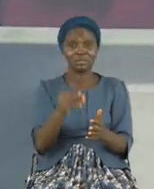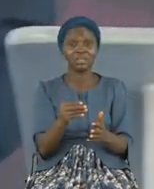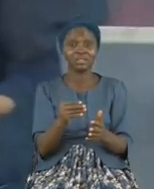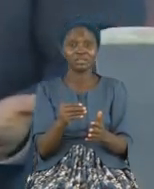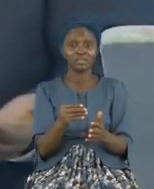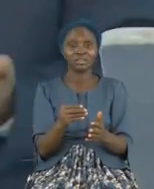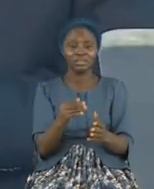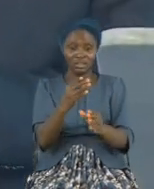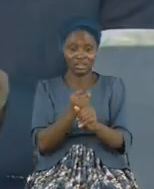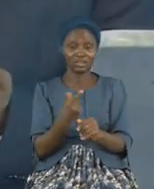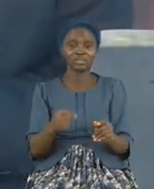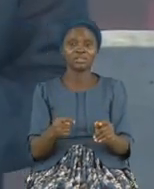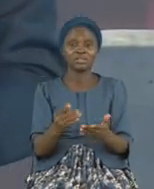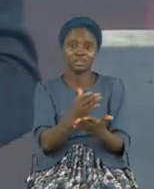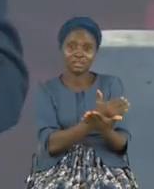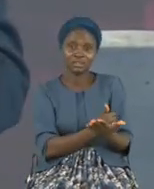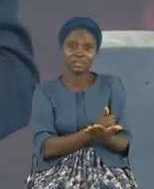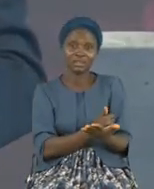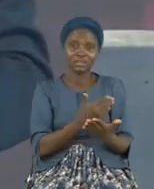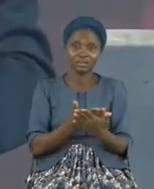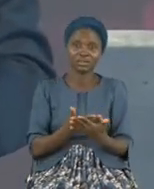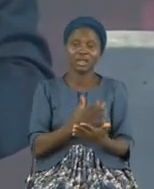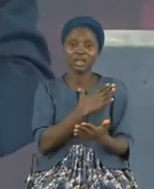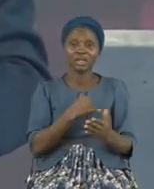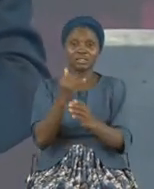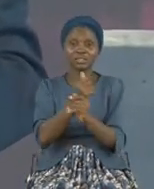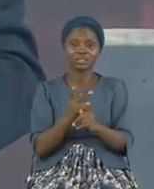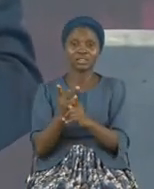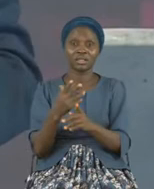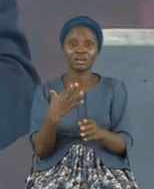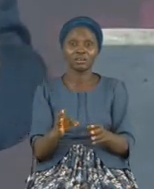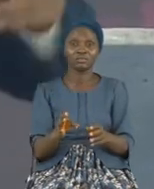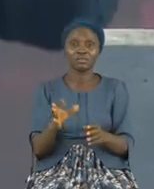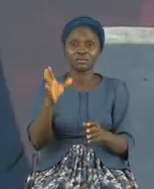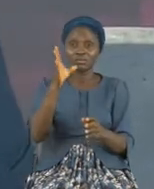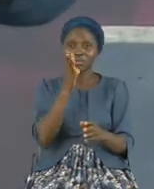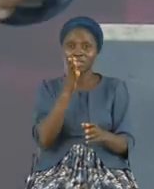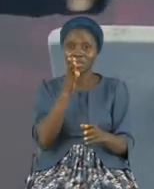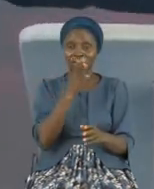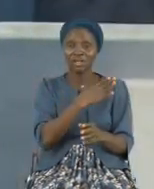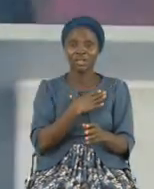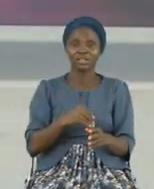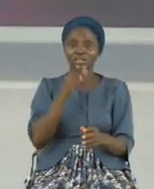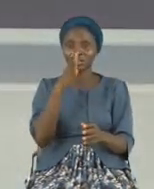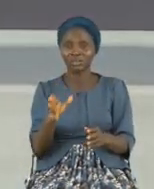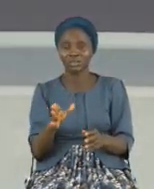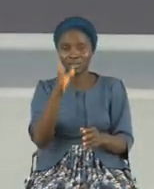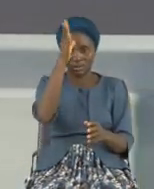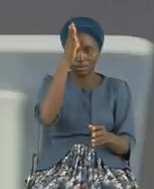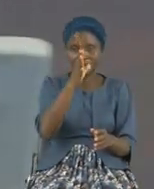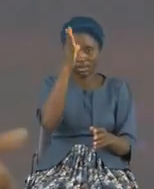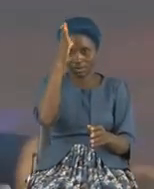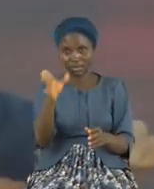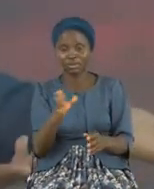salary and is taking care of my mother, grandma, grandpa, all the relatives,